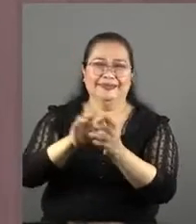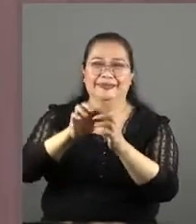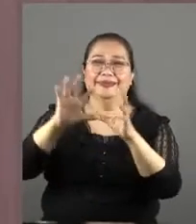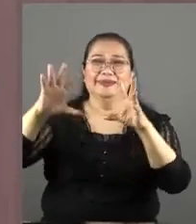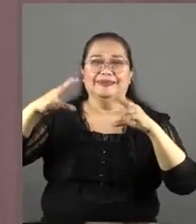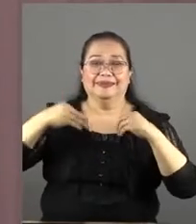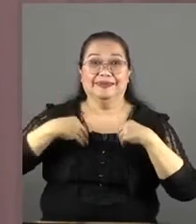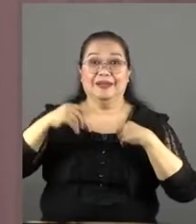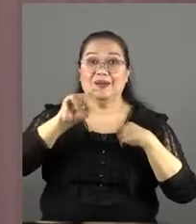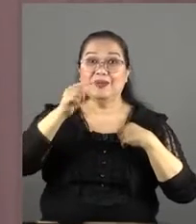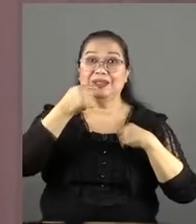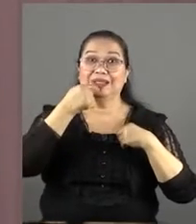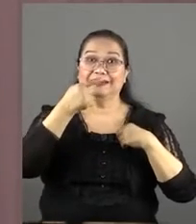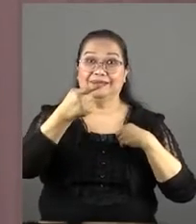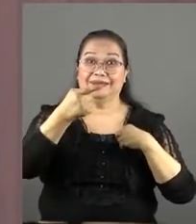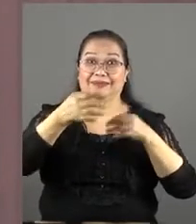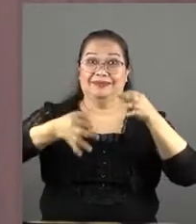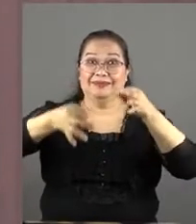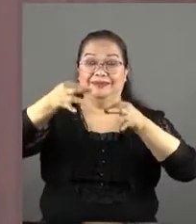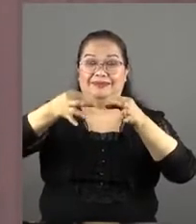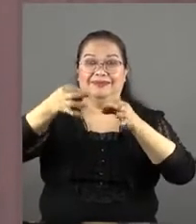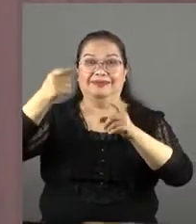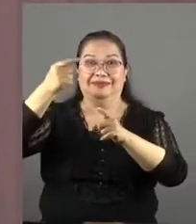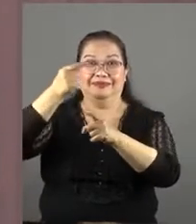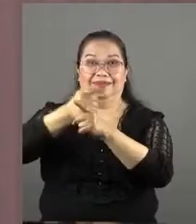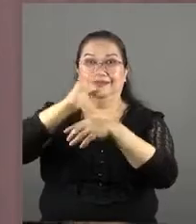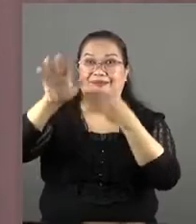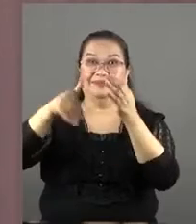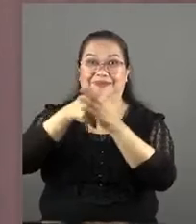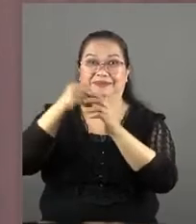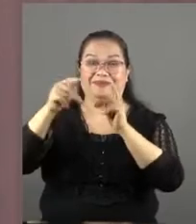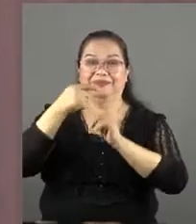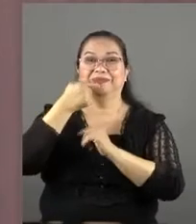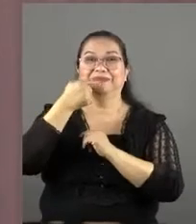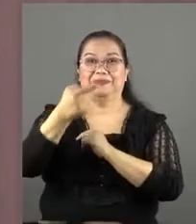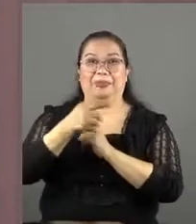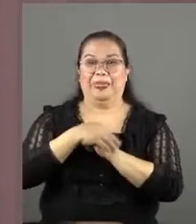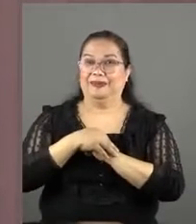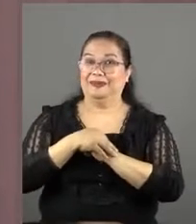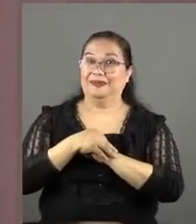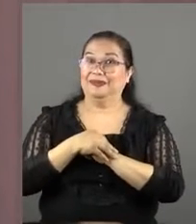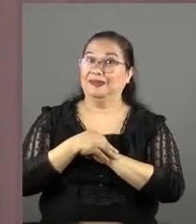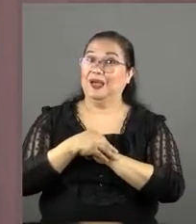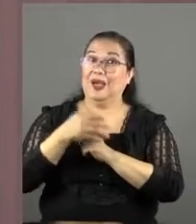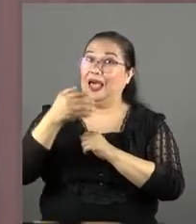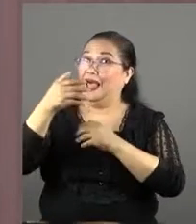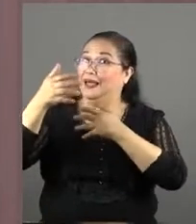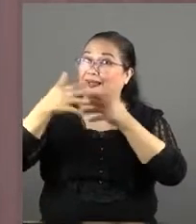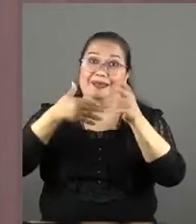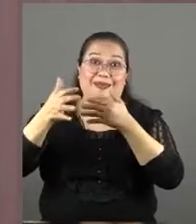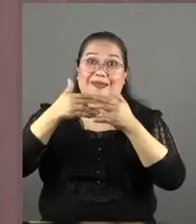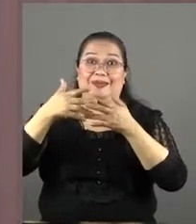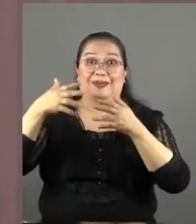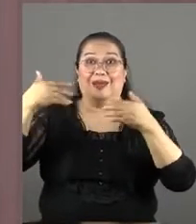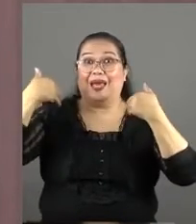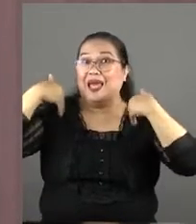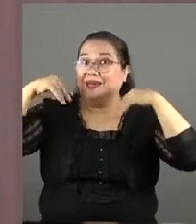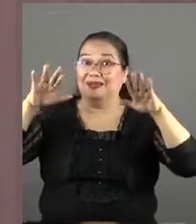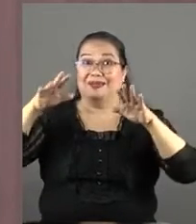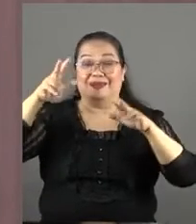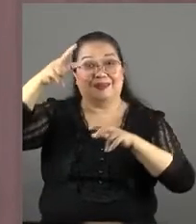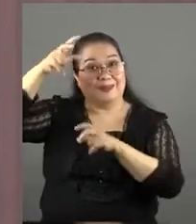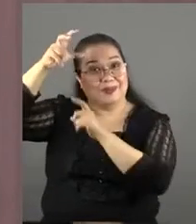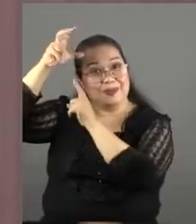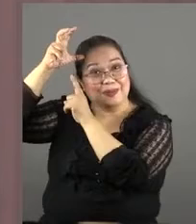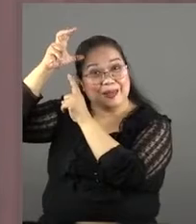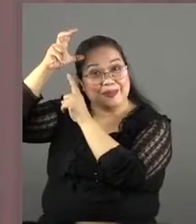is saying, a judge, the God of all people, is this. Whether angels or demons or